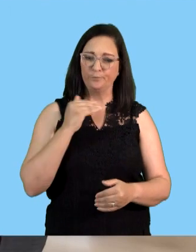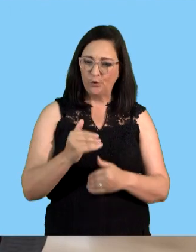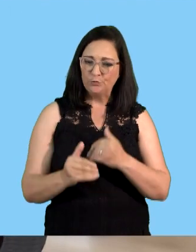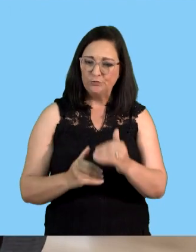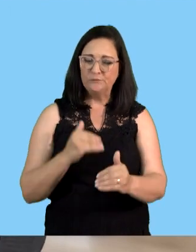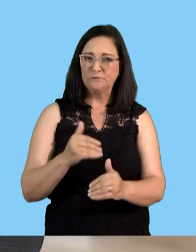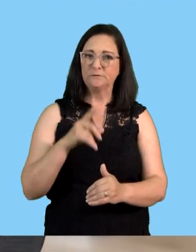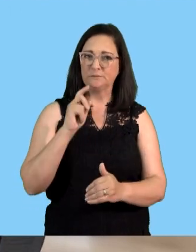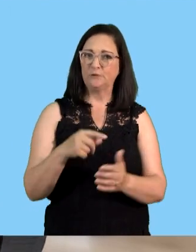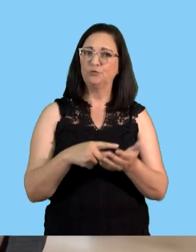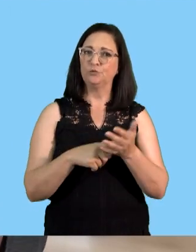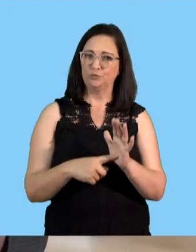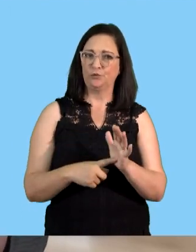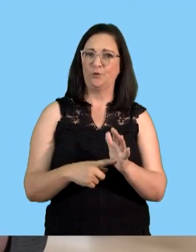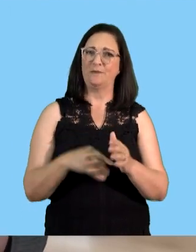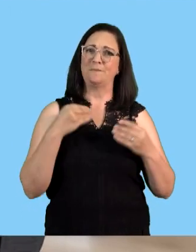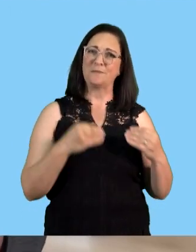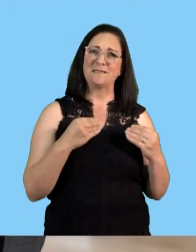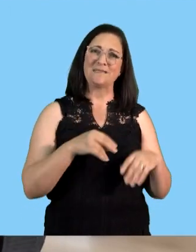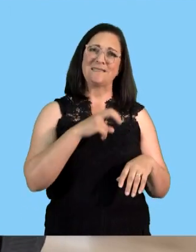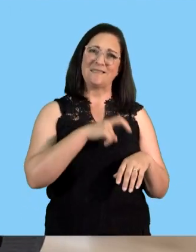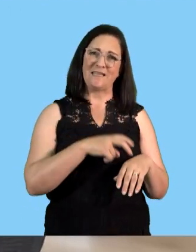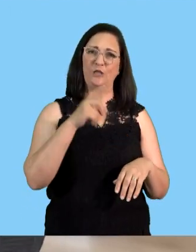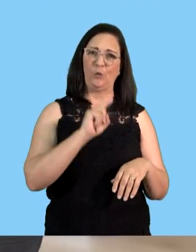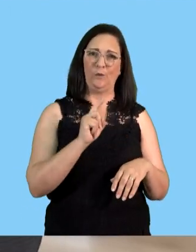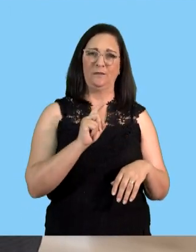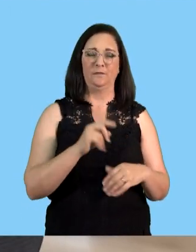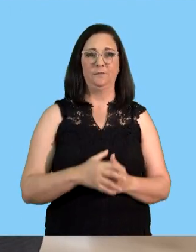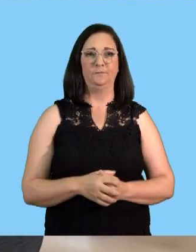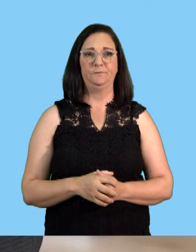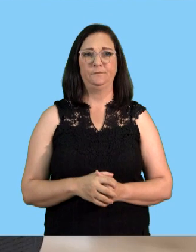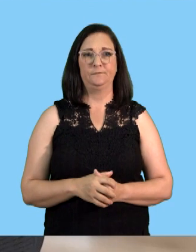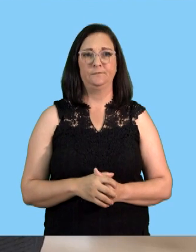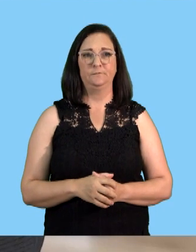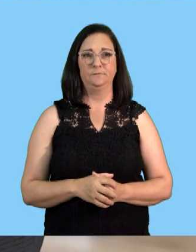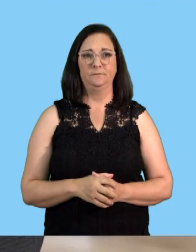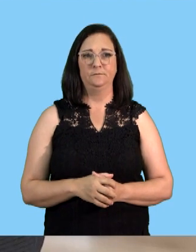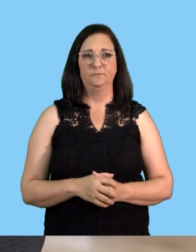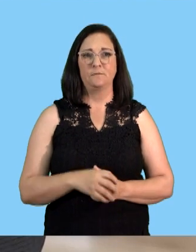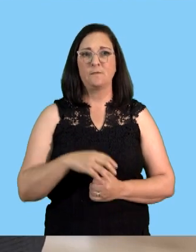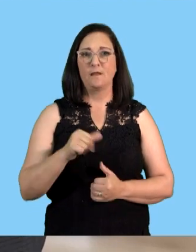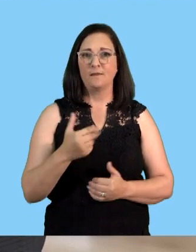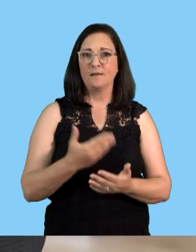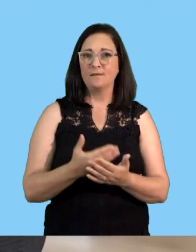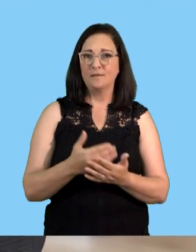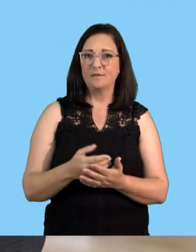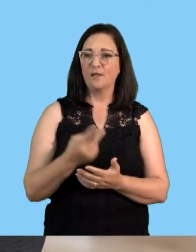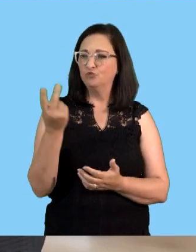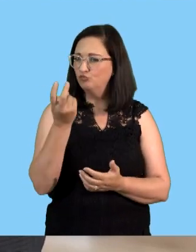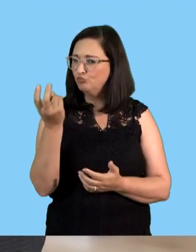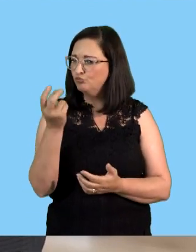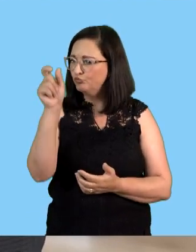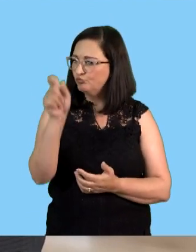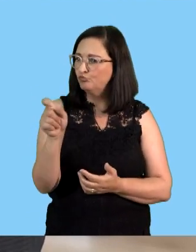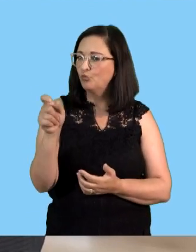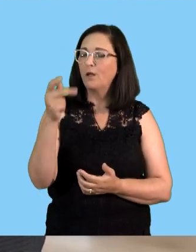procedure, you need to indicate the needs of the business. What is it that the business needs? It aims at finding the candidates who have the